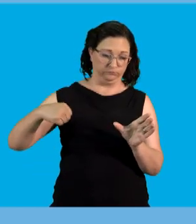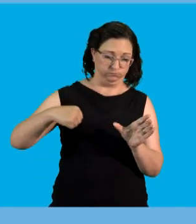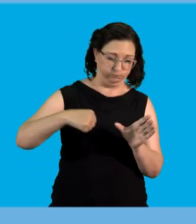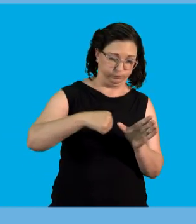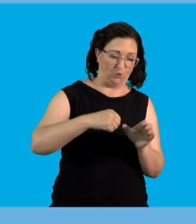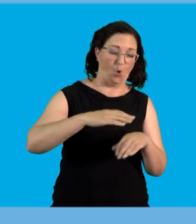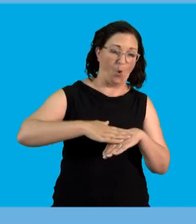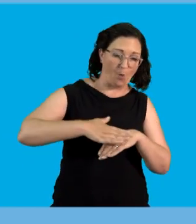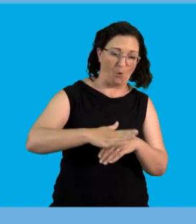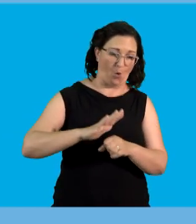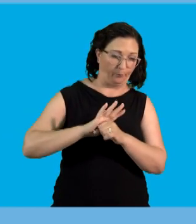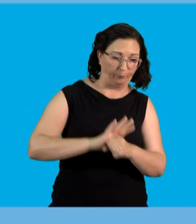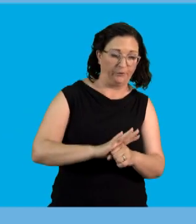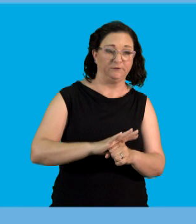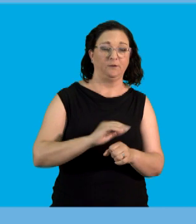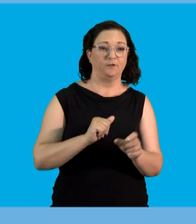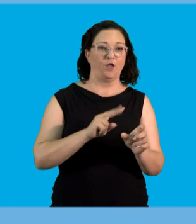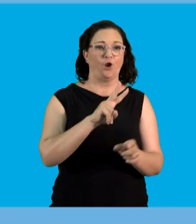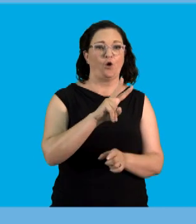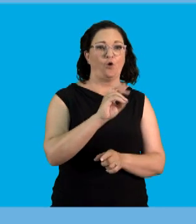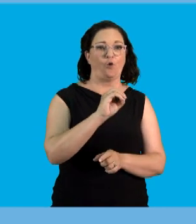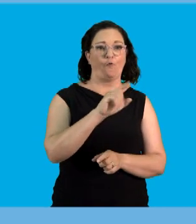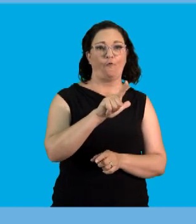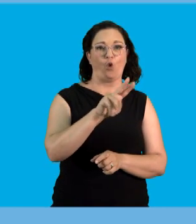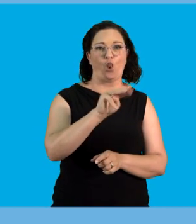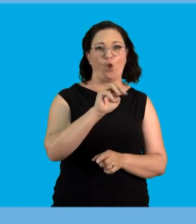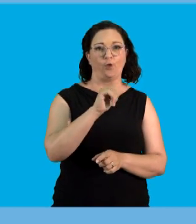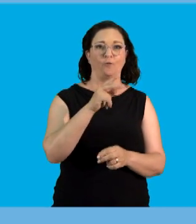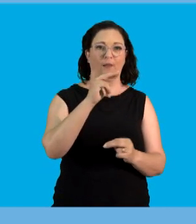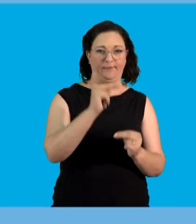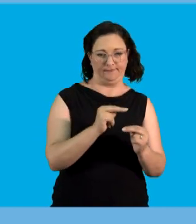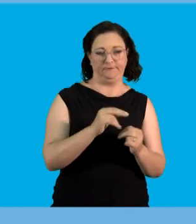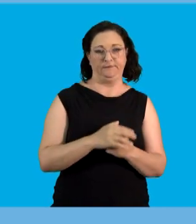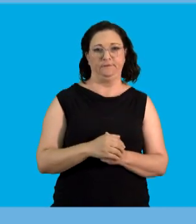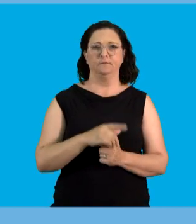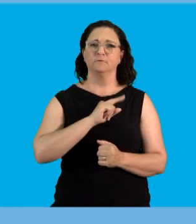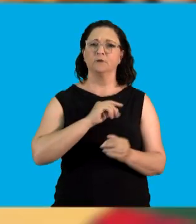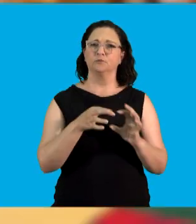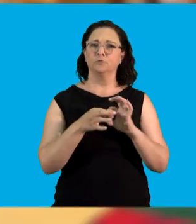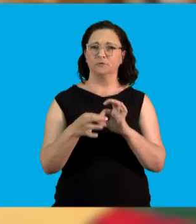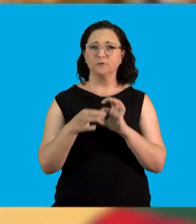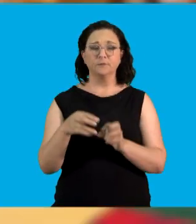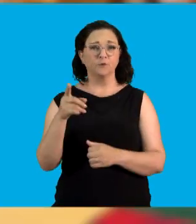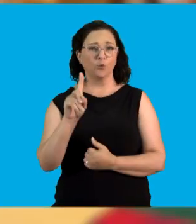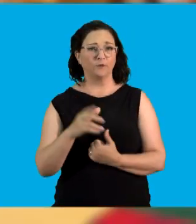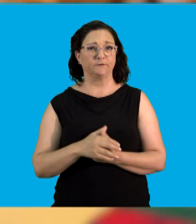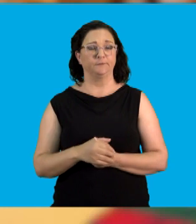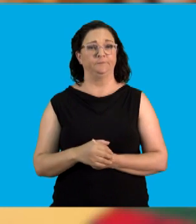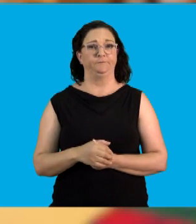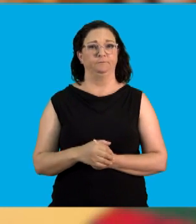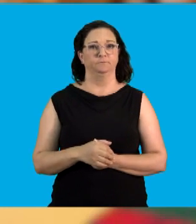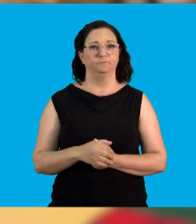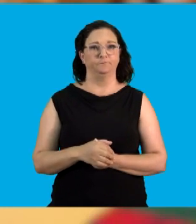increasing the space or the volume of the container, the pressure is going to decrease. So the relationship that